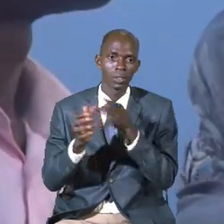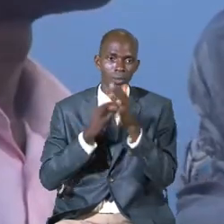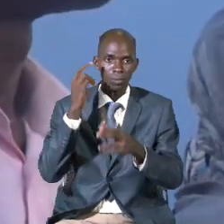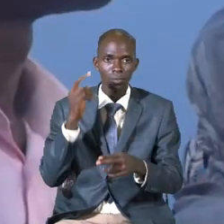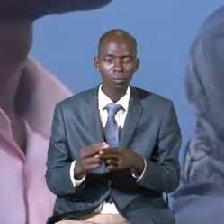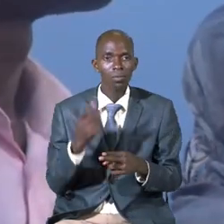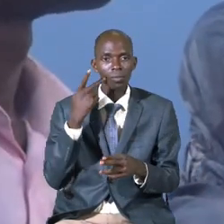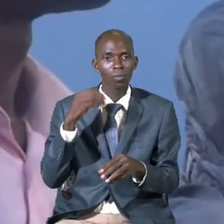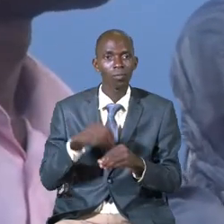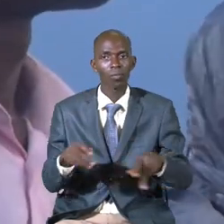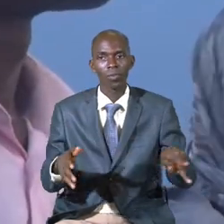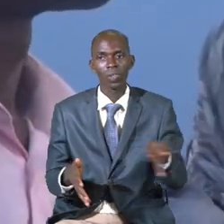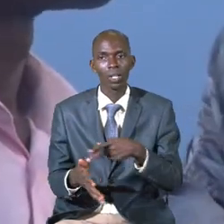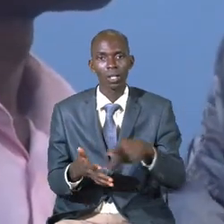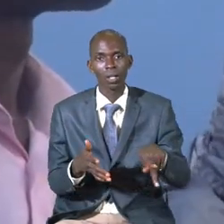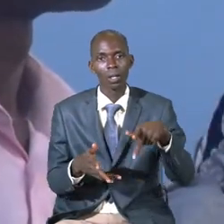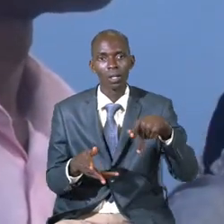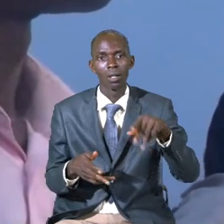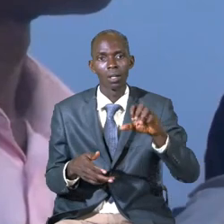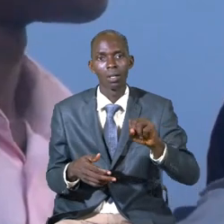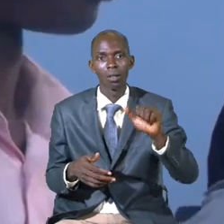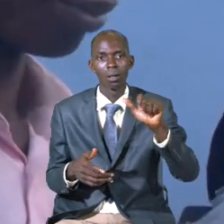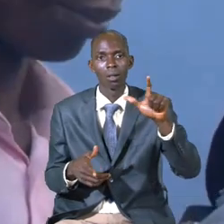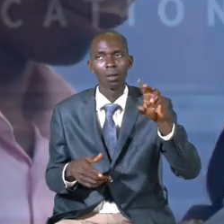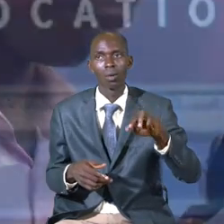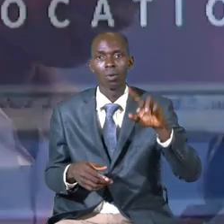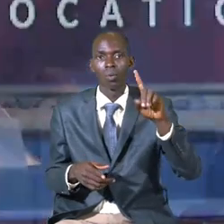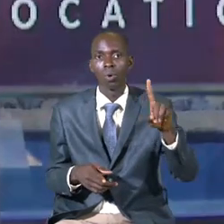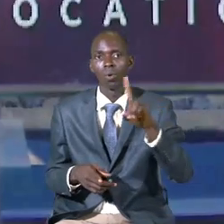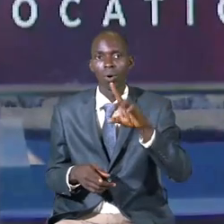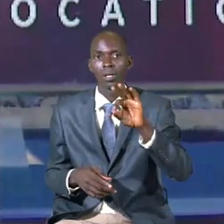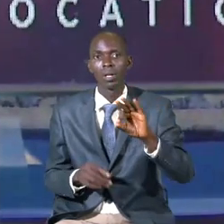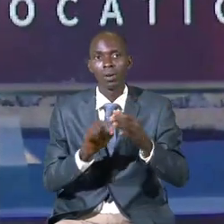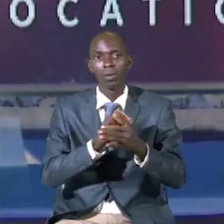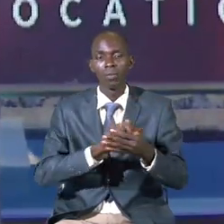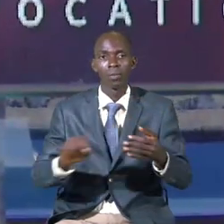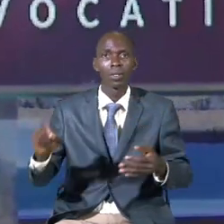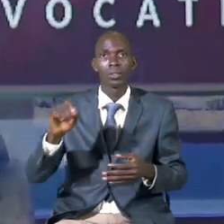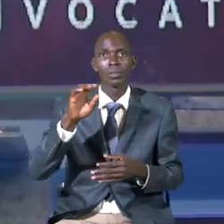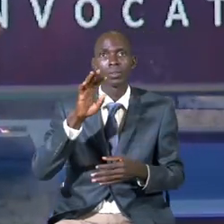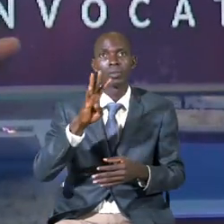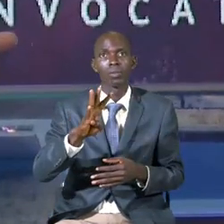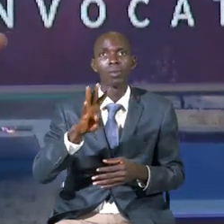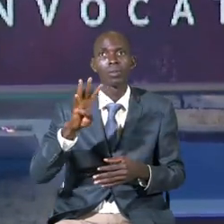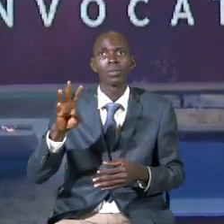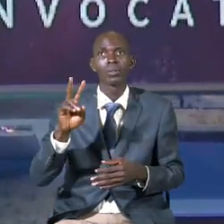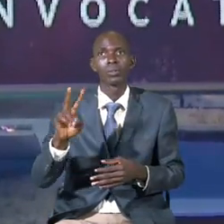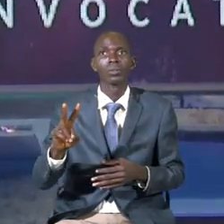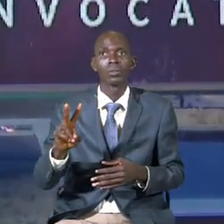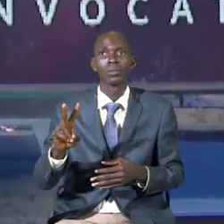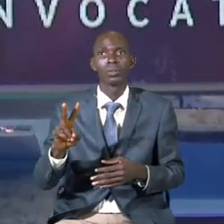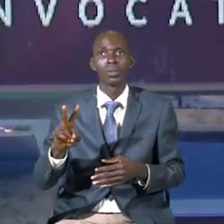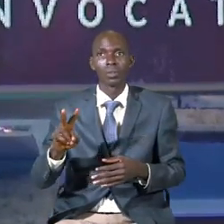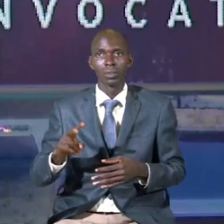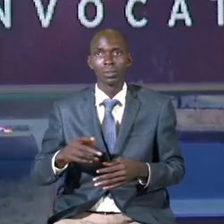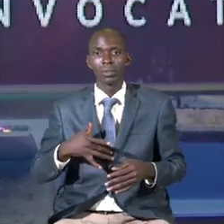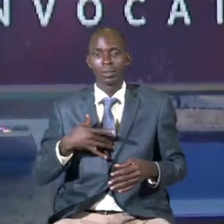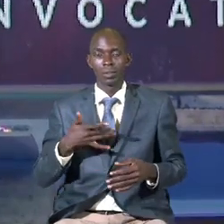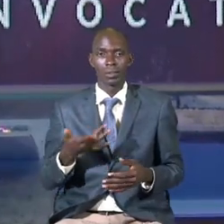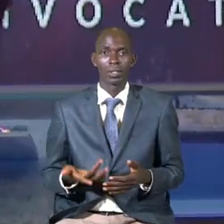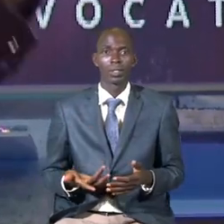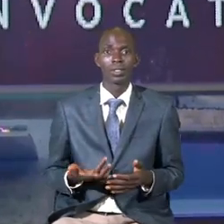someone one 119 verse 142 142 thy righteousness is an